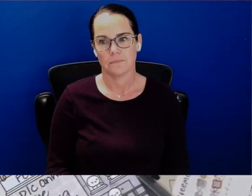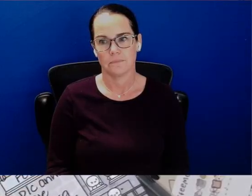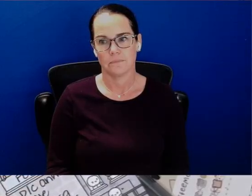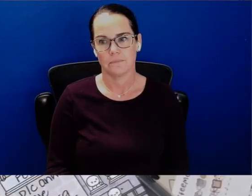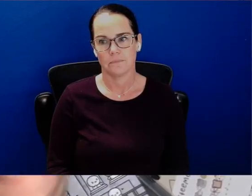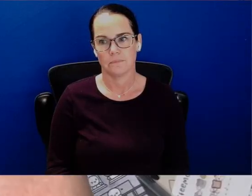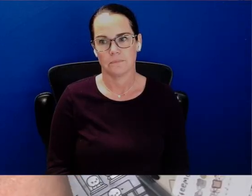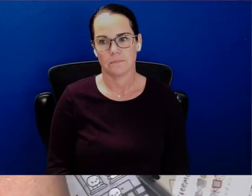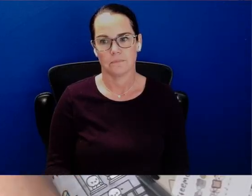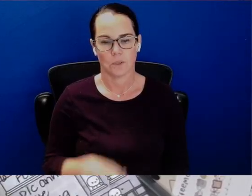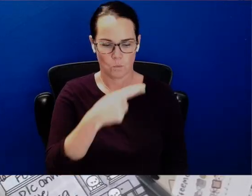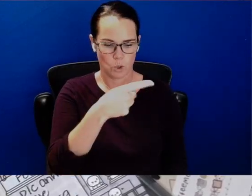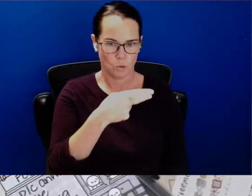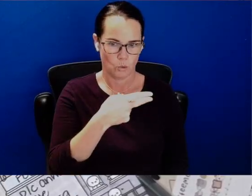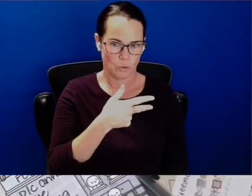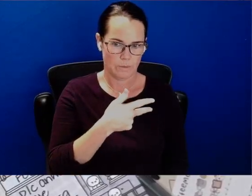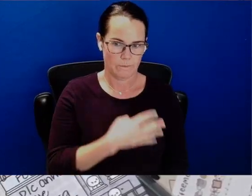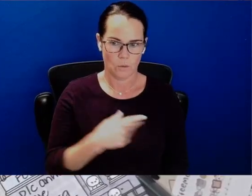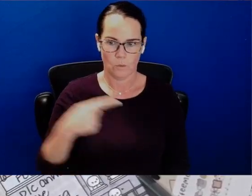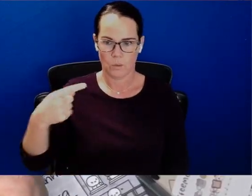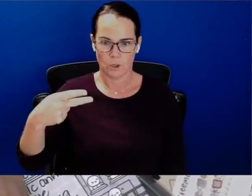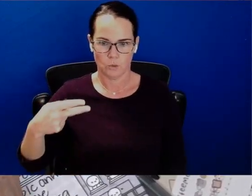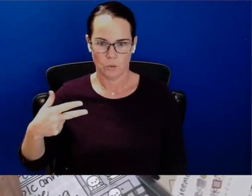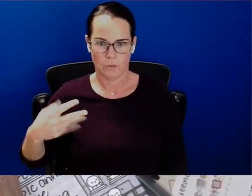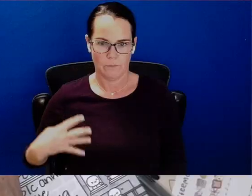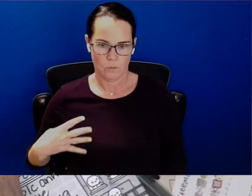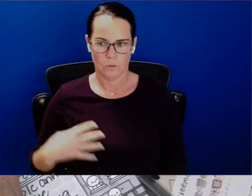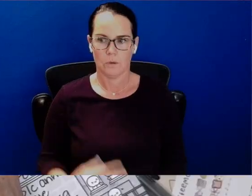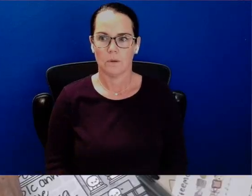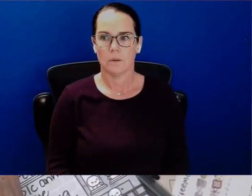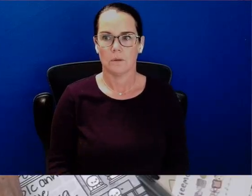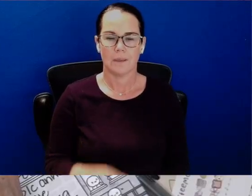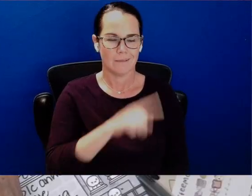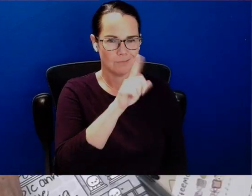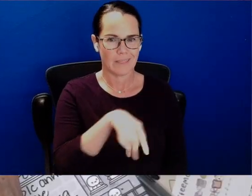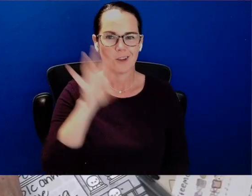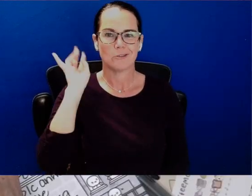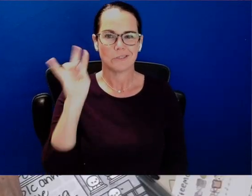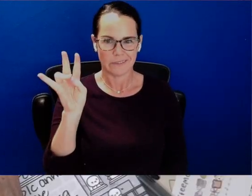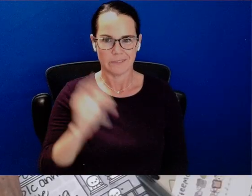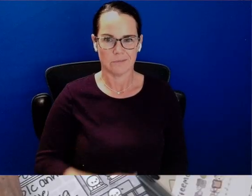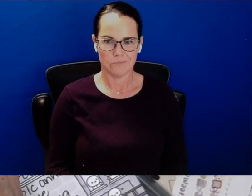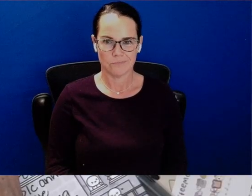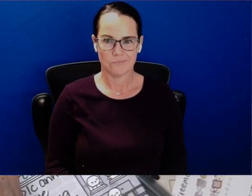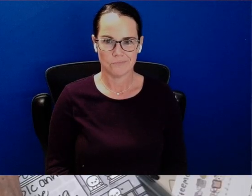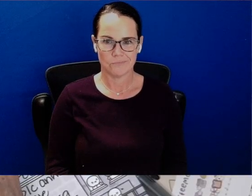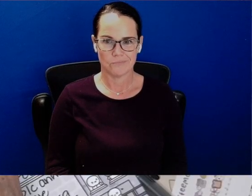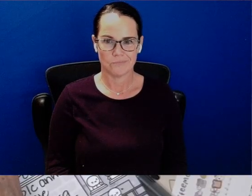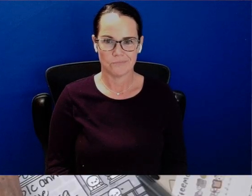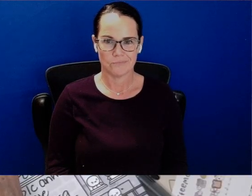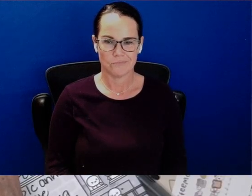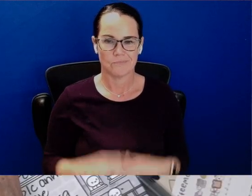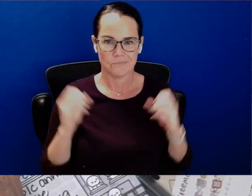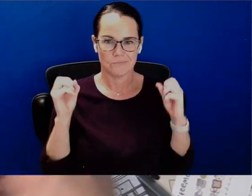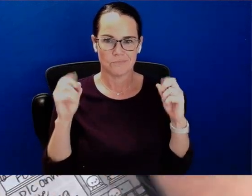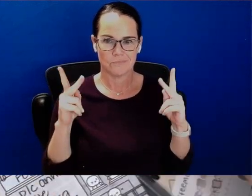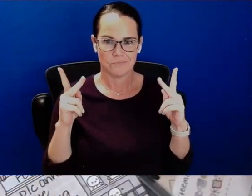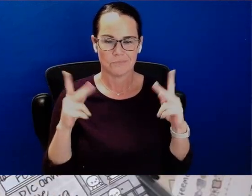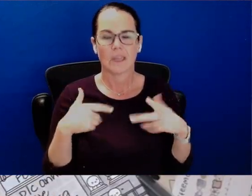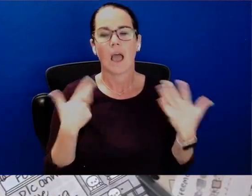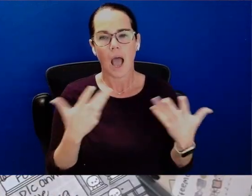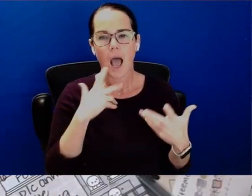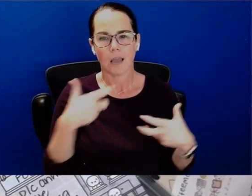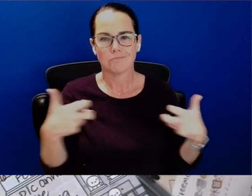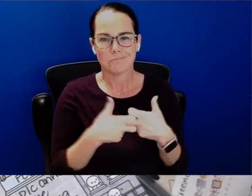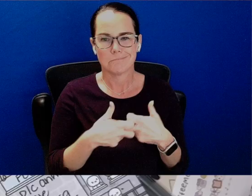2, 3, 4. 1, 2, 3, 4. And there are 7 of those. All right. I ran into